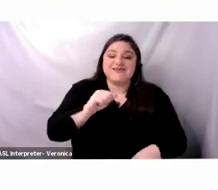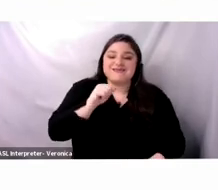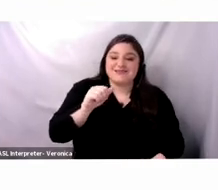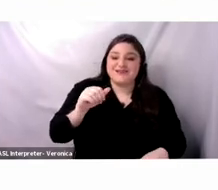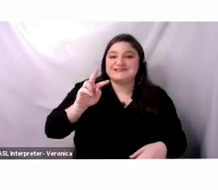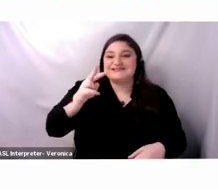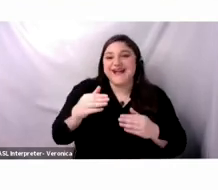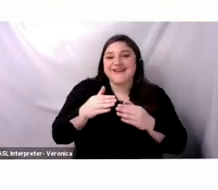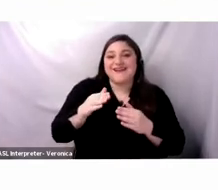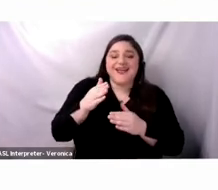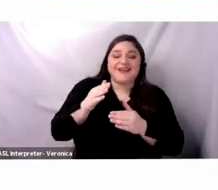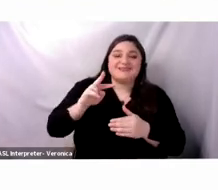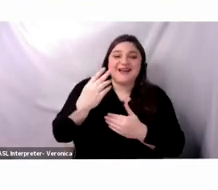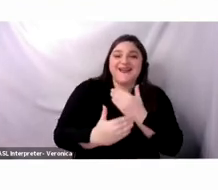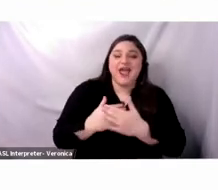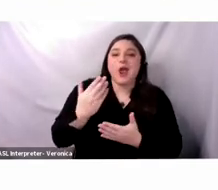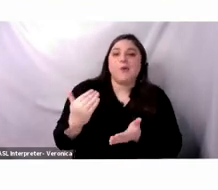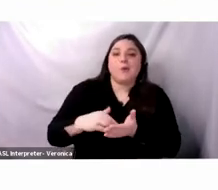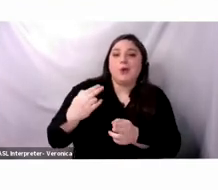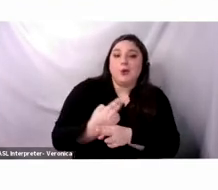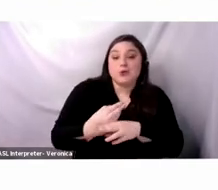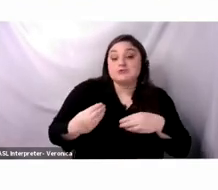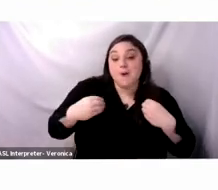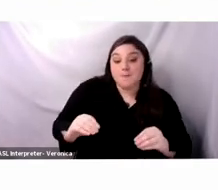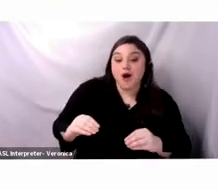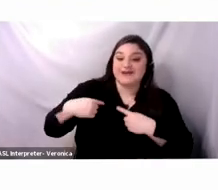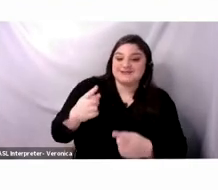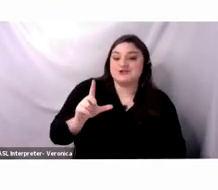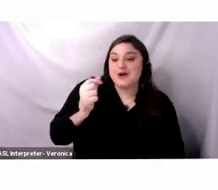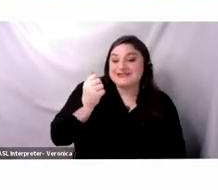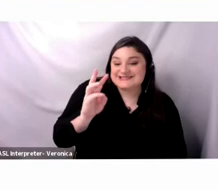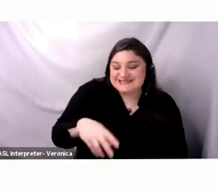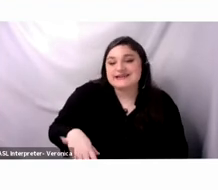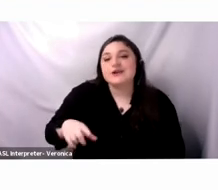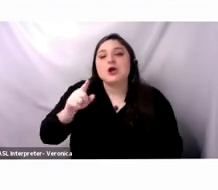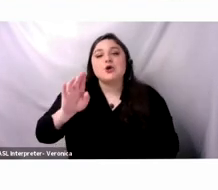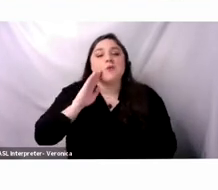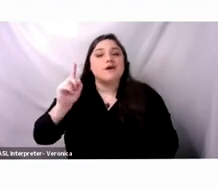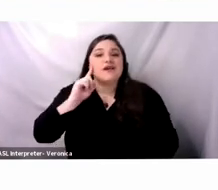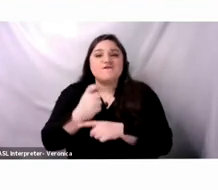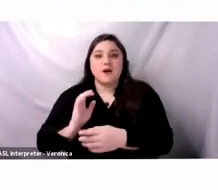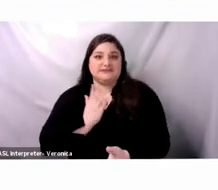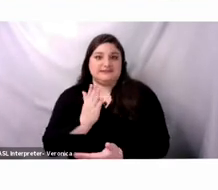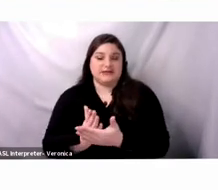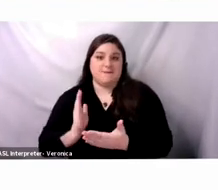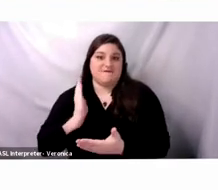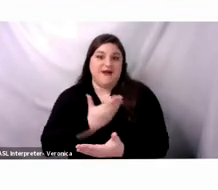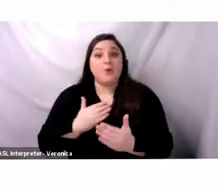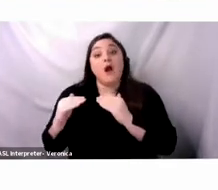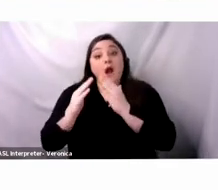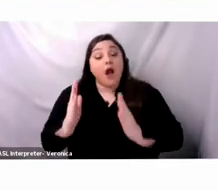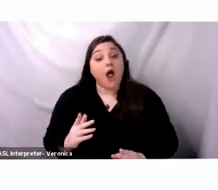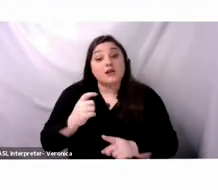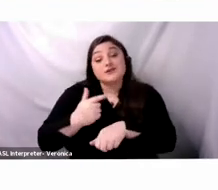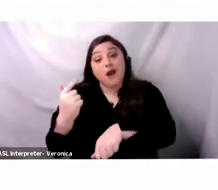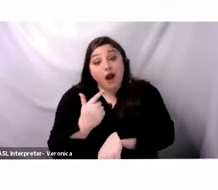2016. And again, as Candace mentioned, you'll be hearing from some of our friends and colleagues, both from Ghana and from Uganda, and they'll be able to